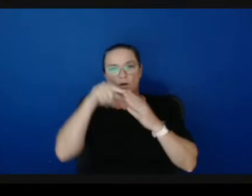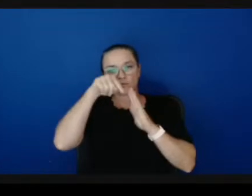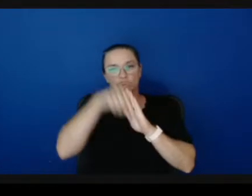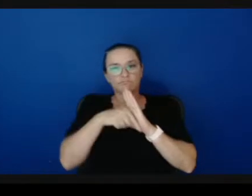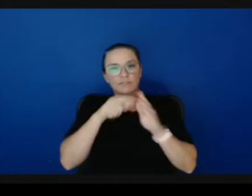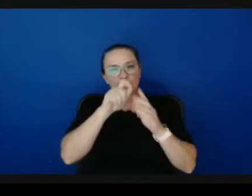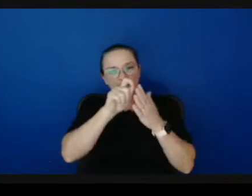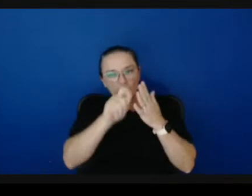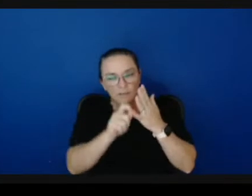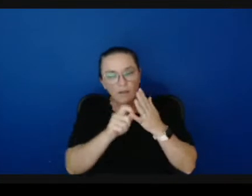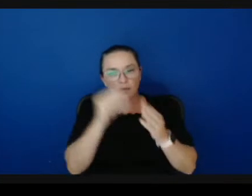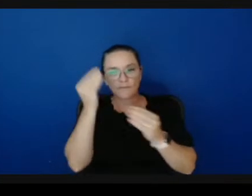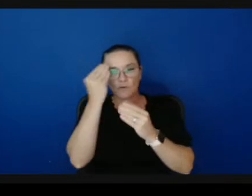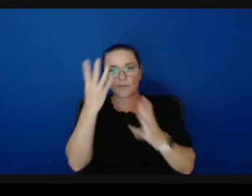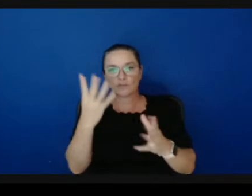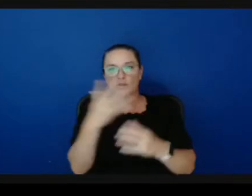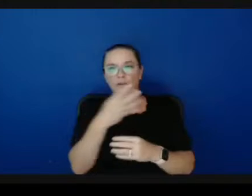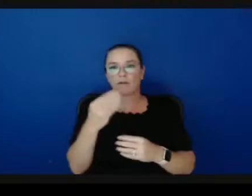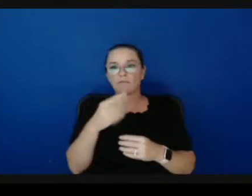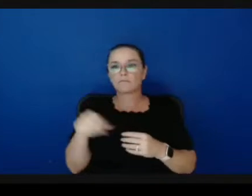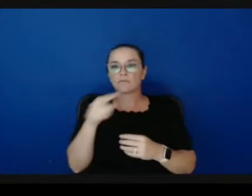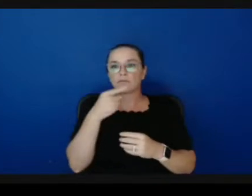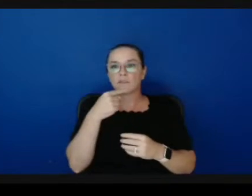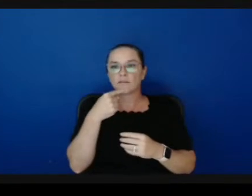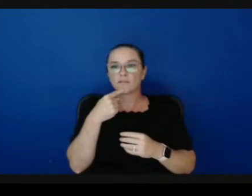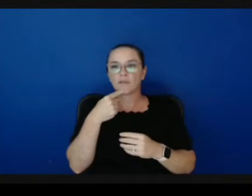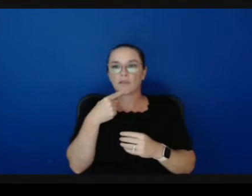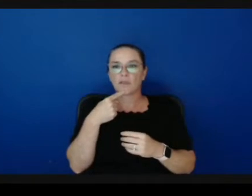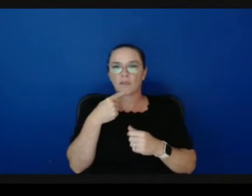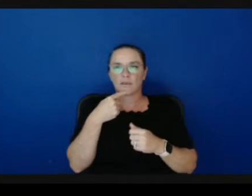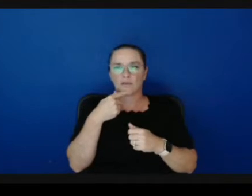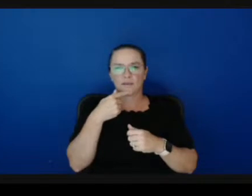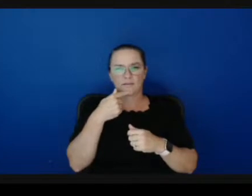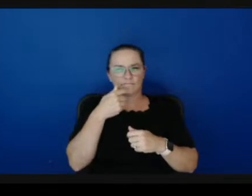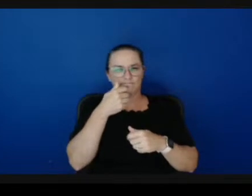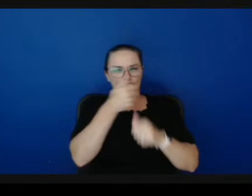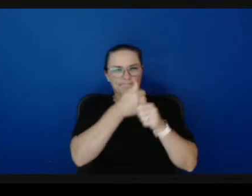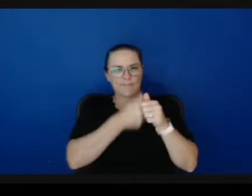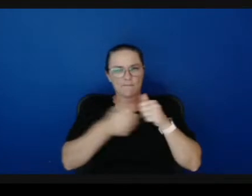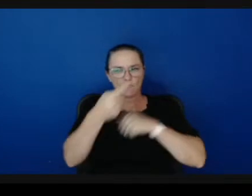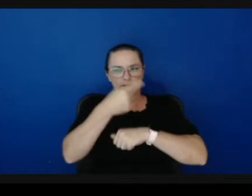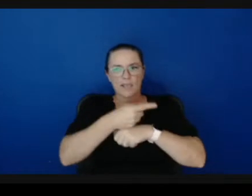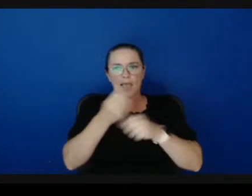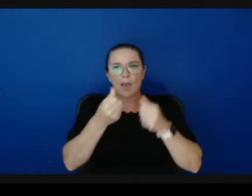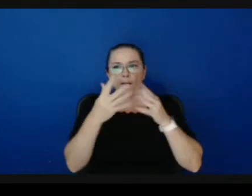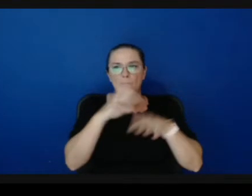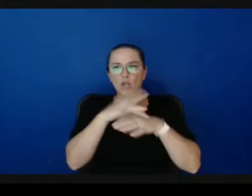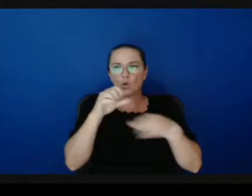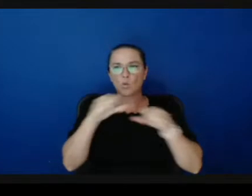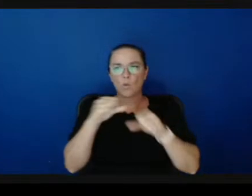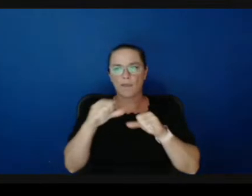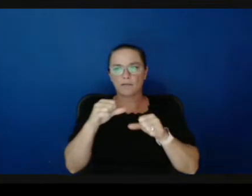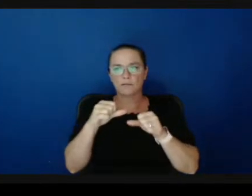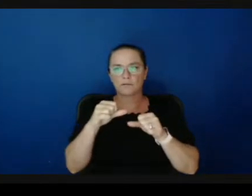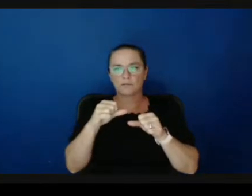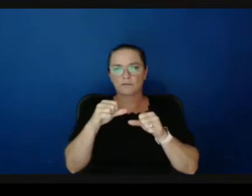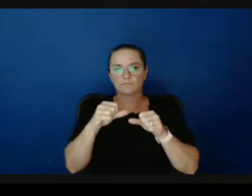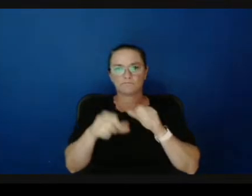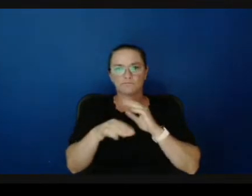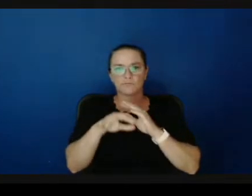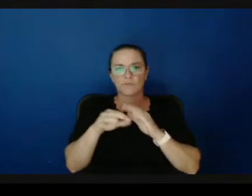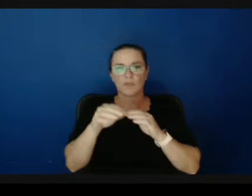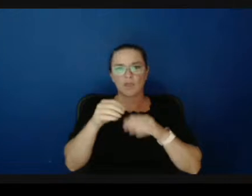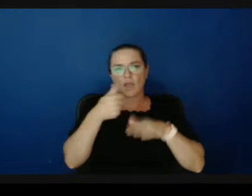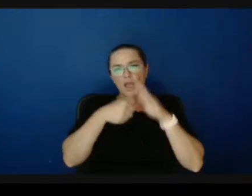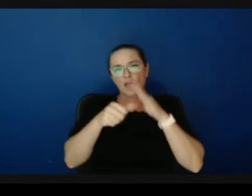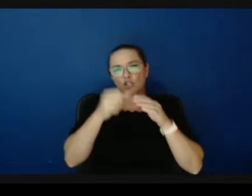recently, and they are noting day to day how many earthquakes are being detected beneath the South Caldera, in